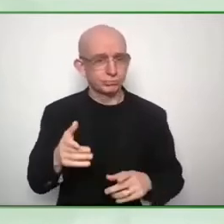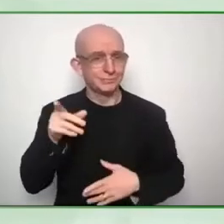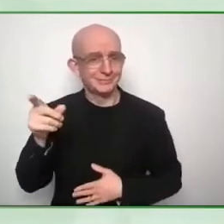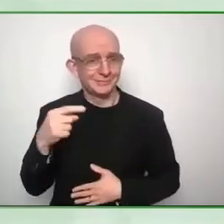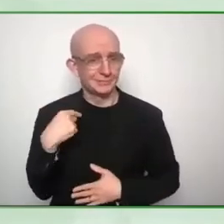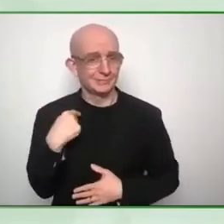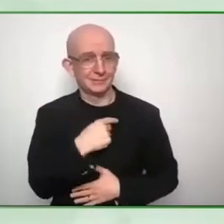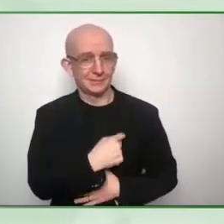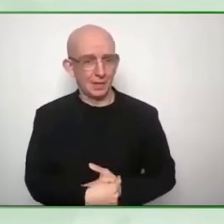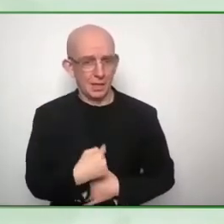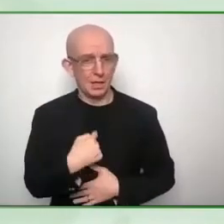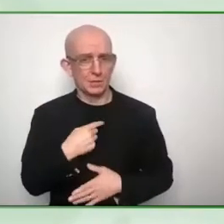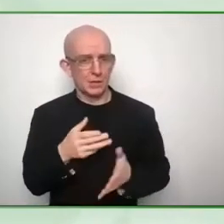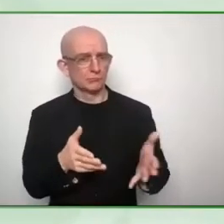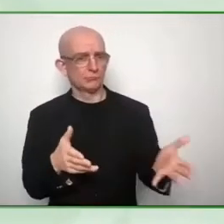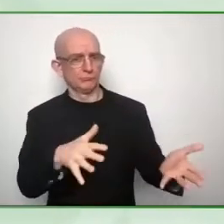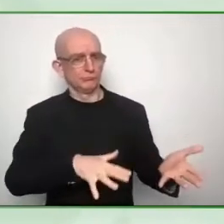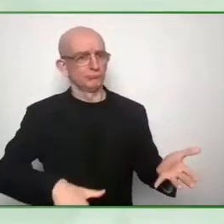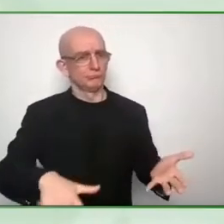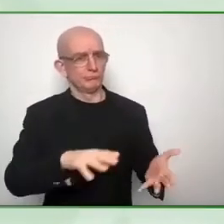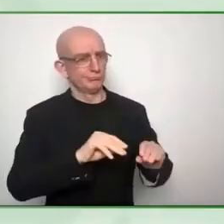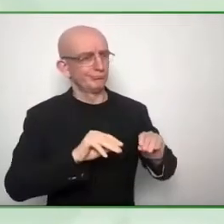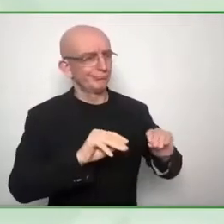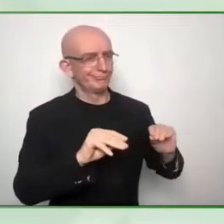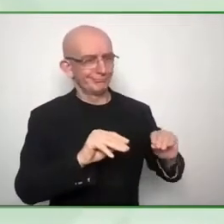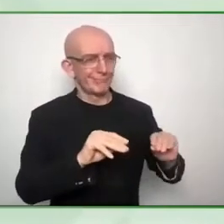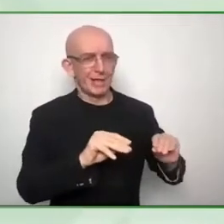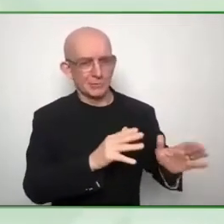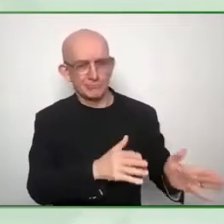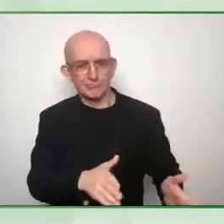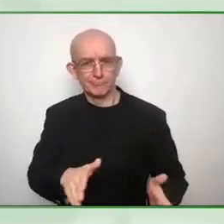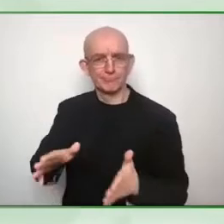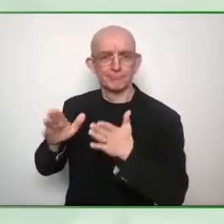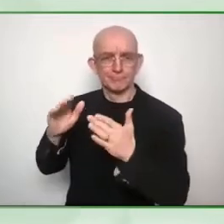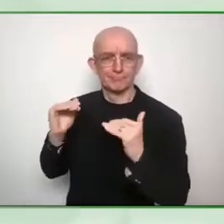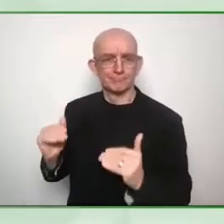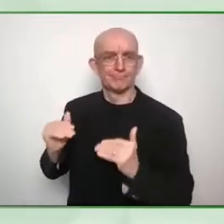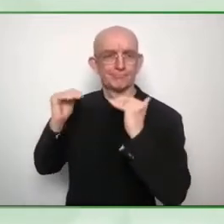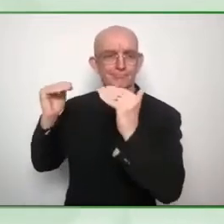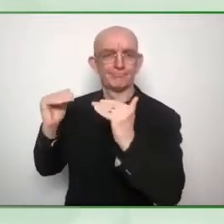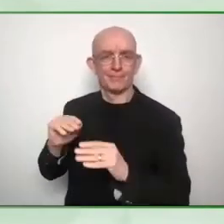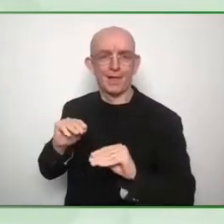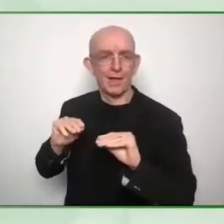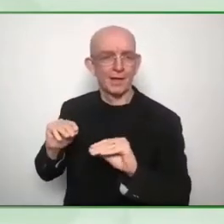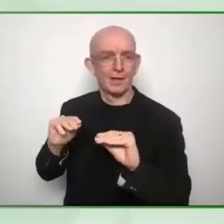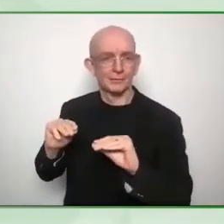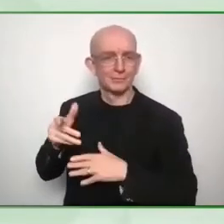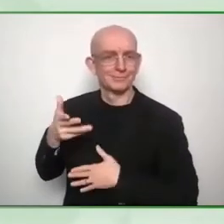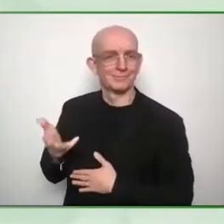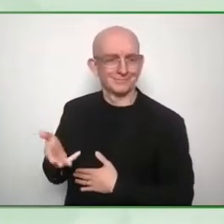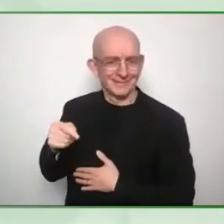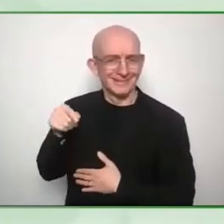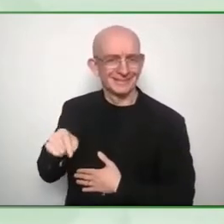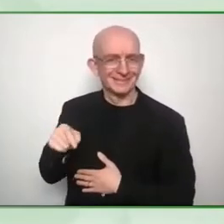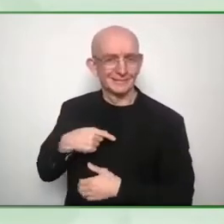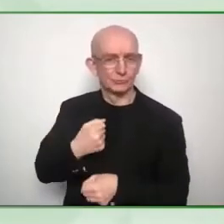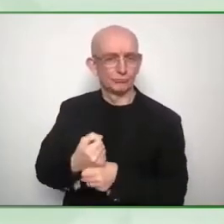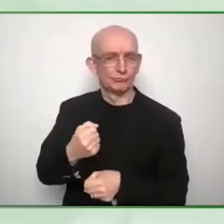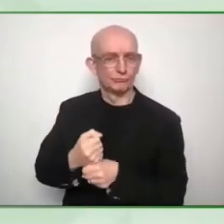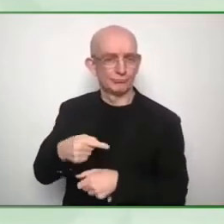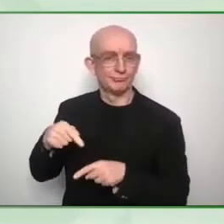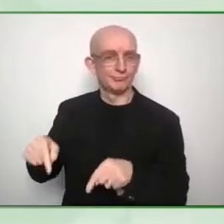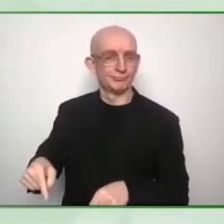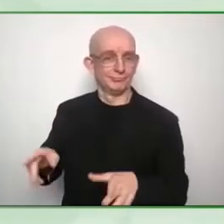Confucius Institute, and we were able to integrate all of our disability advocacy at our university into the work of